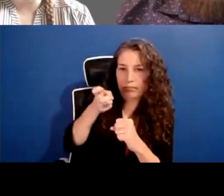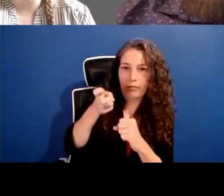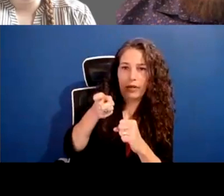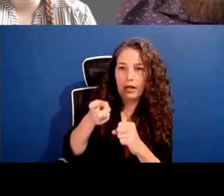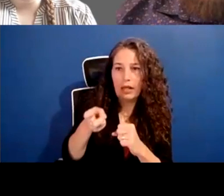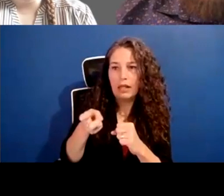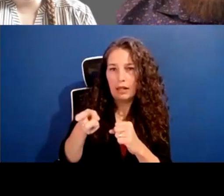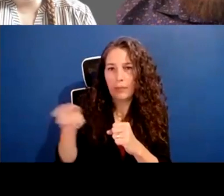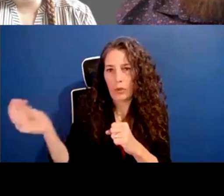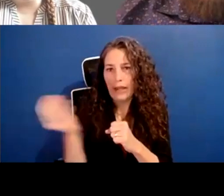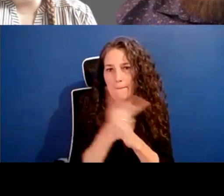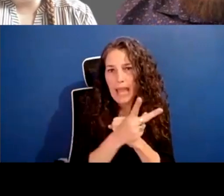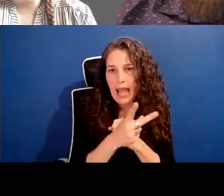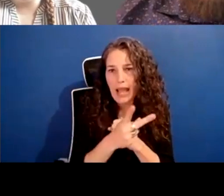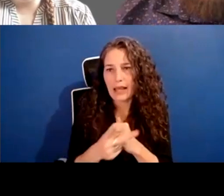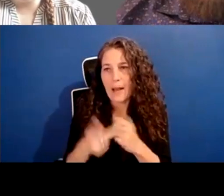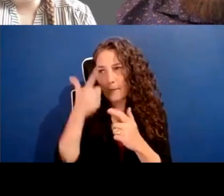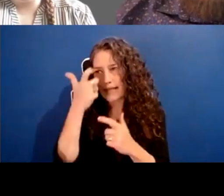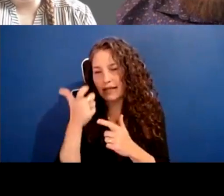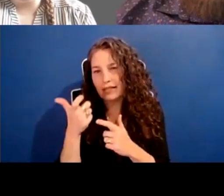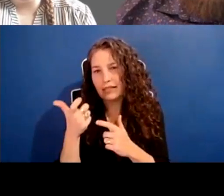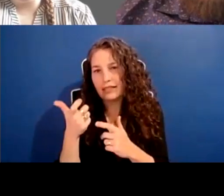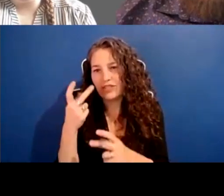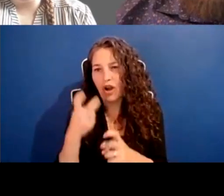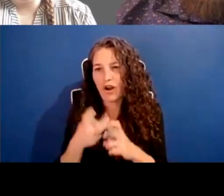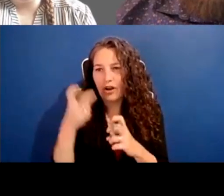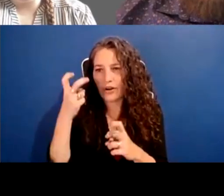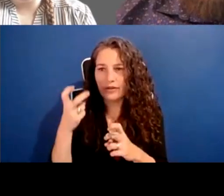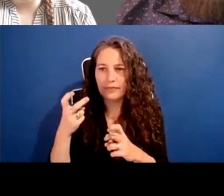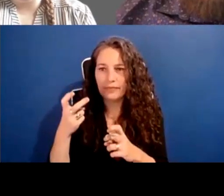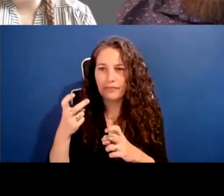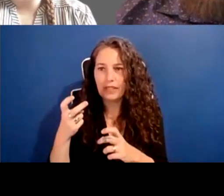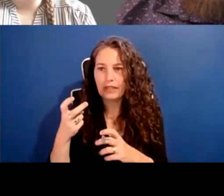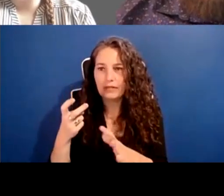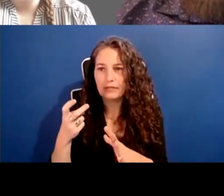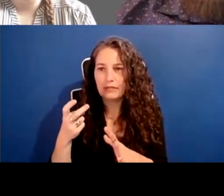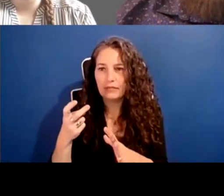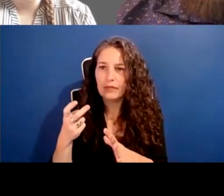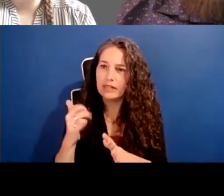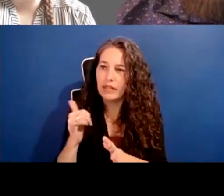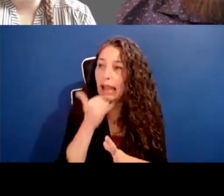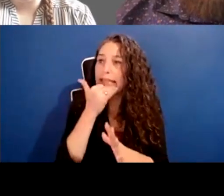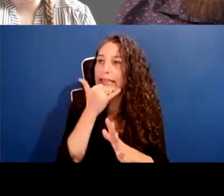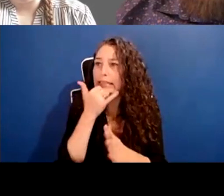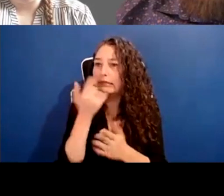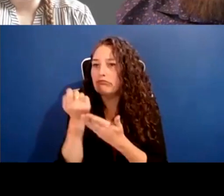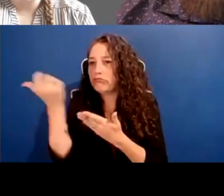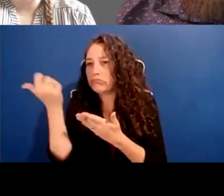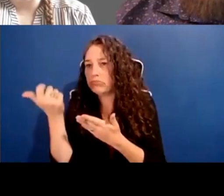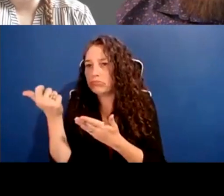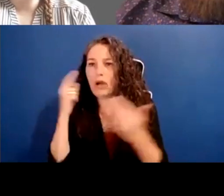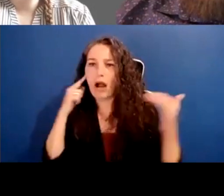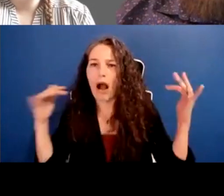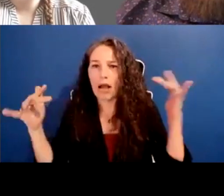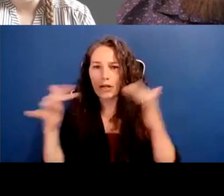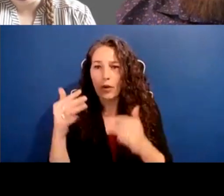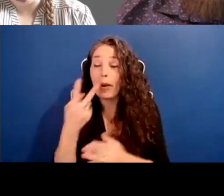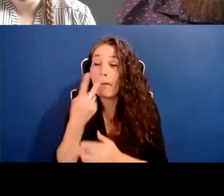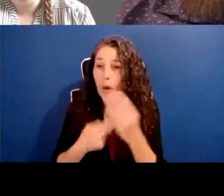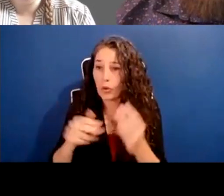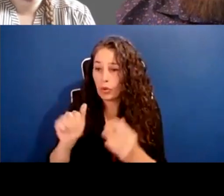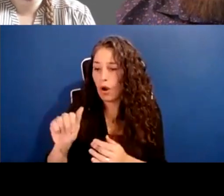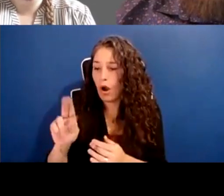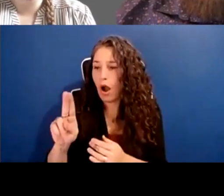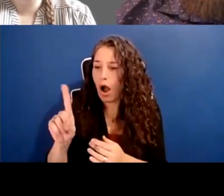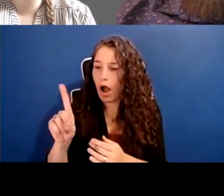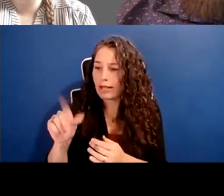your audio. If you, and Audacity and Audition both have that tool. Audacity didn't used